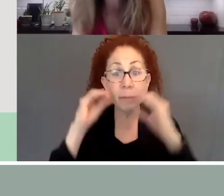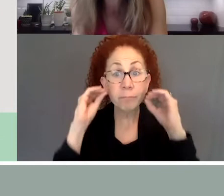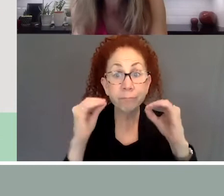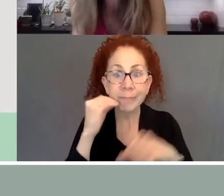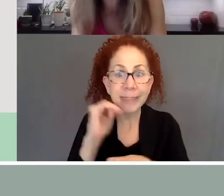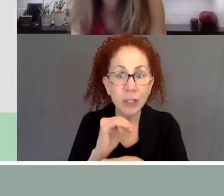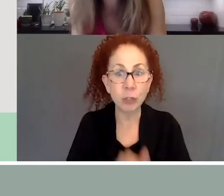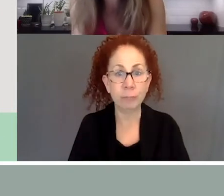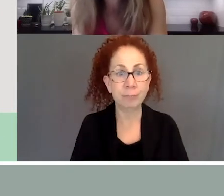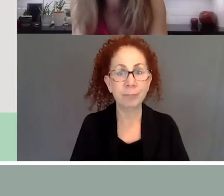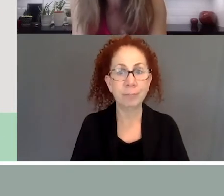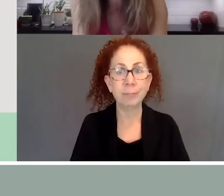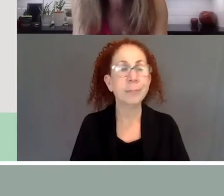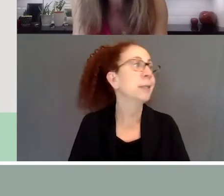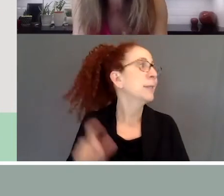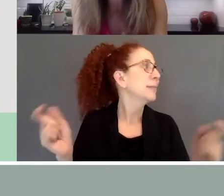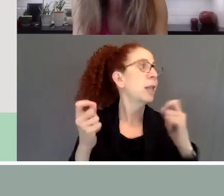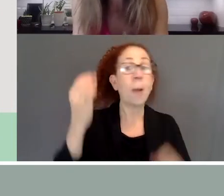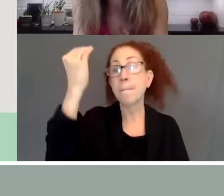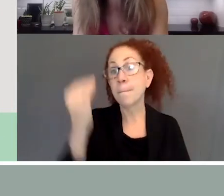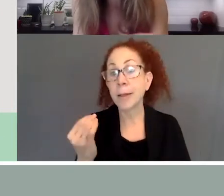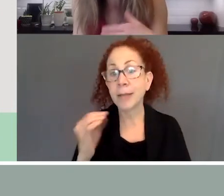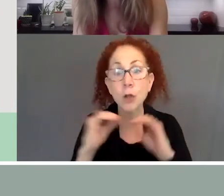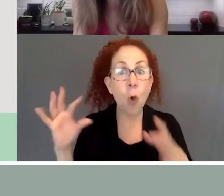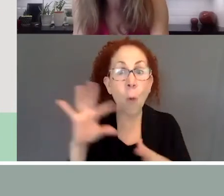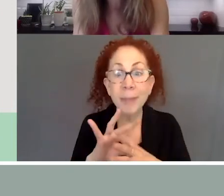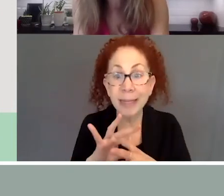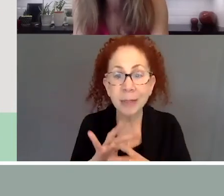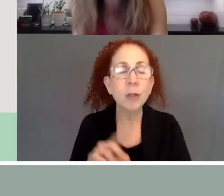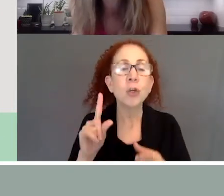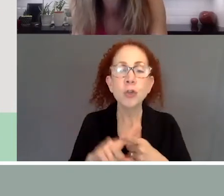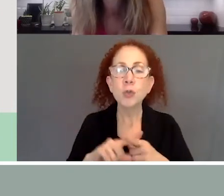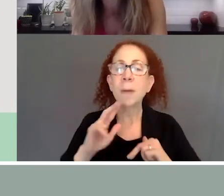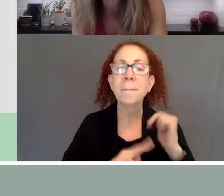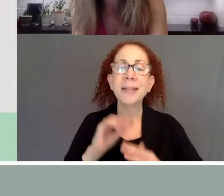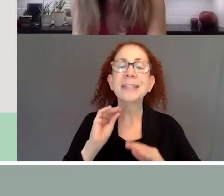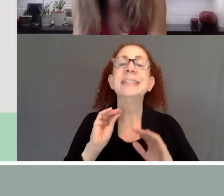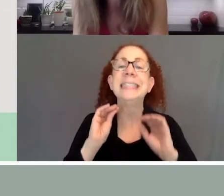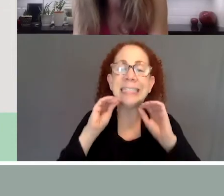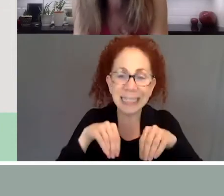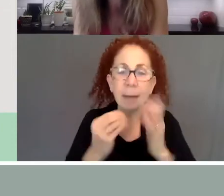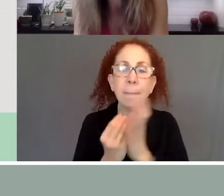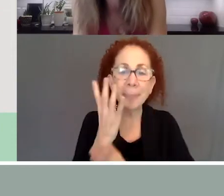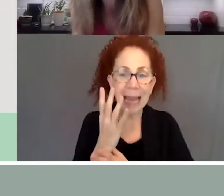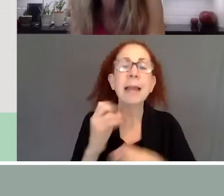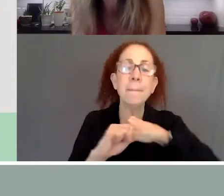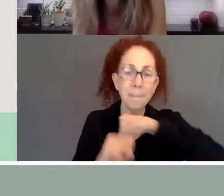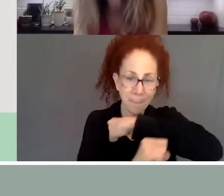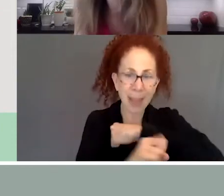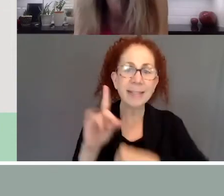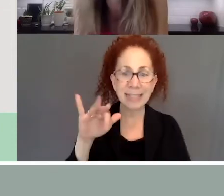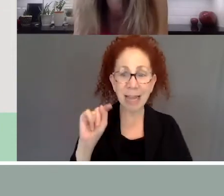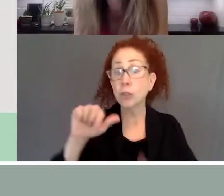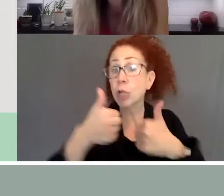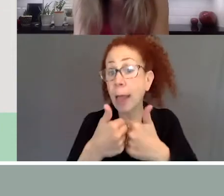like, and celebrate something like Meatless Mondays as a way of building into a plant-based diet? So that's a challenge and a question